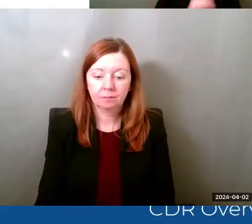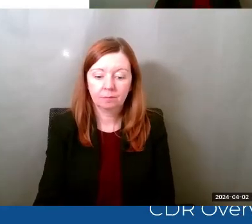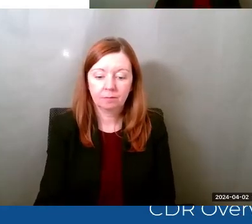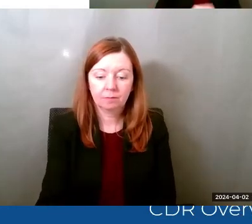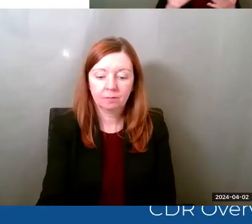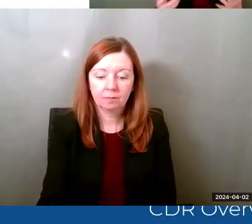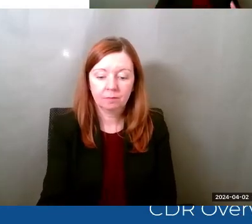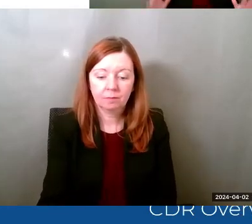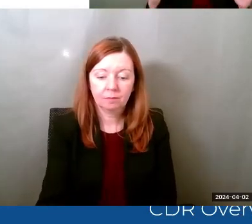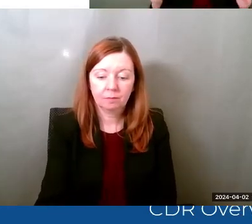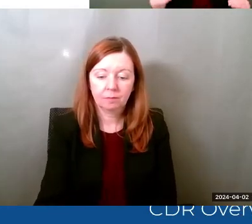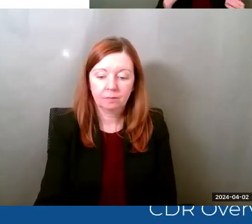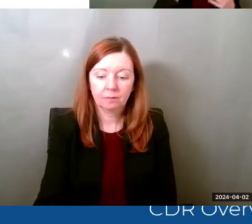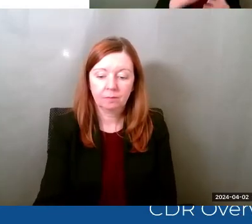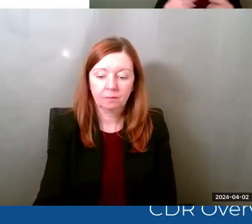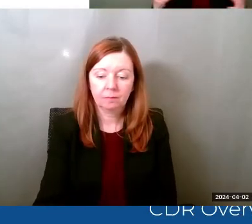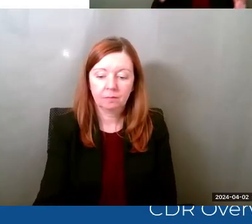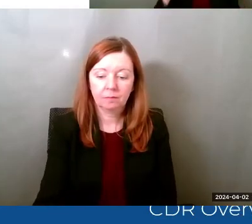Sherveen, you're on mute if you're talking.